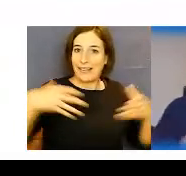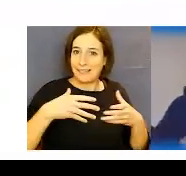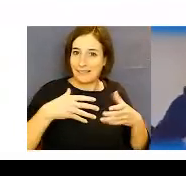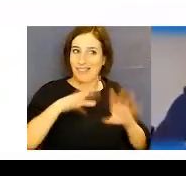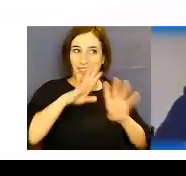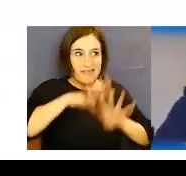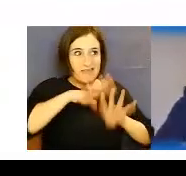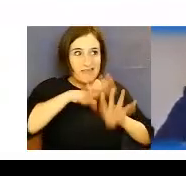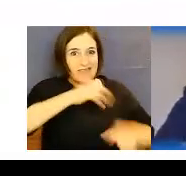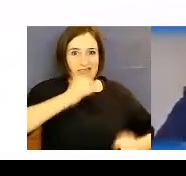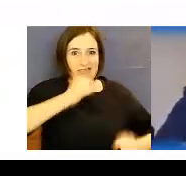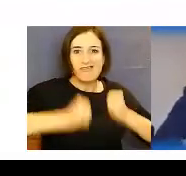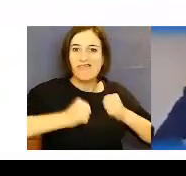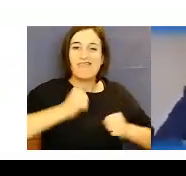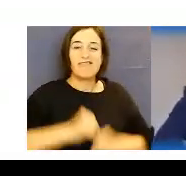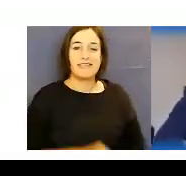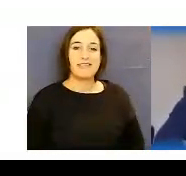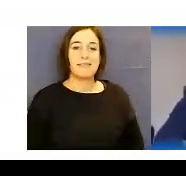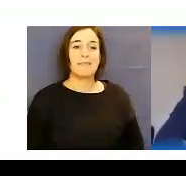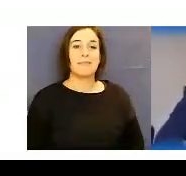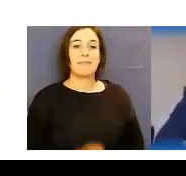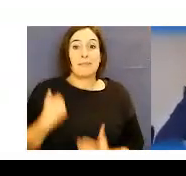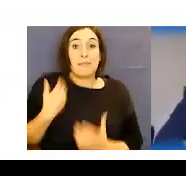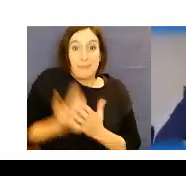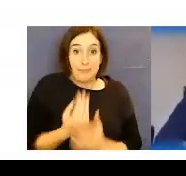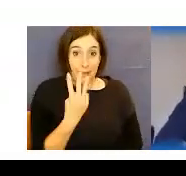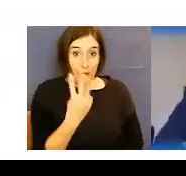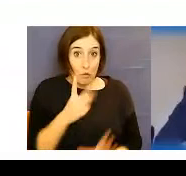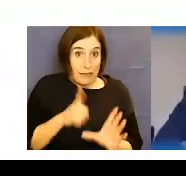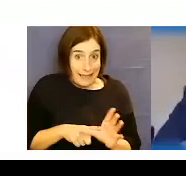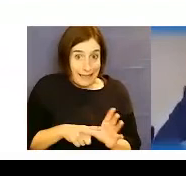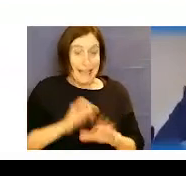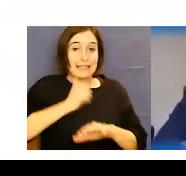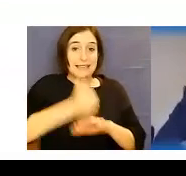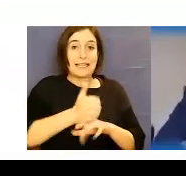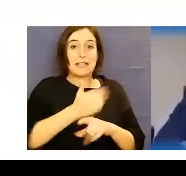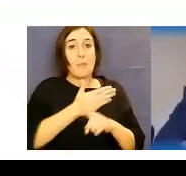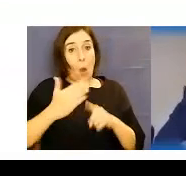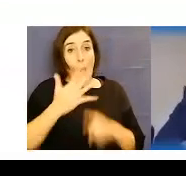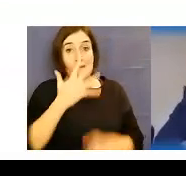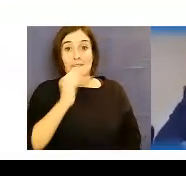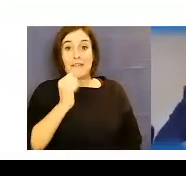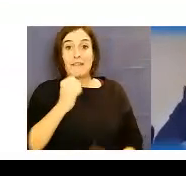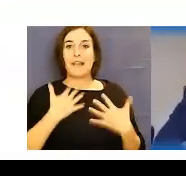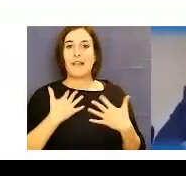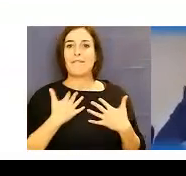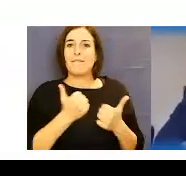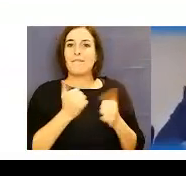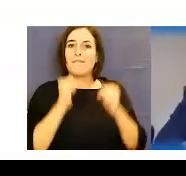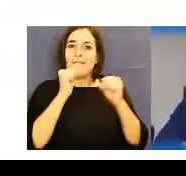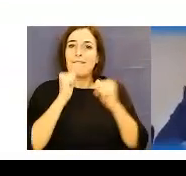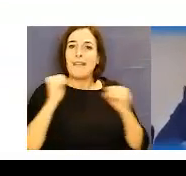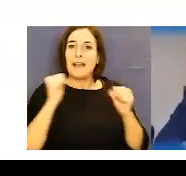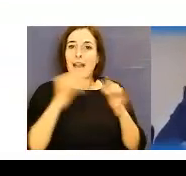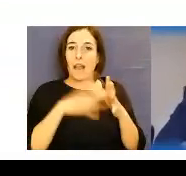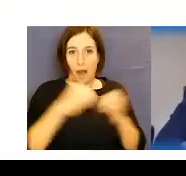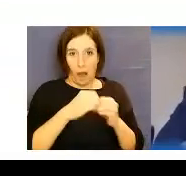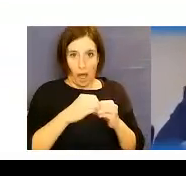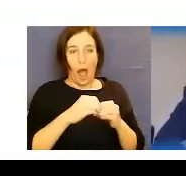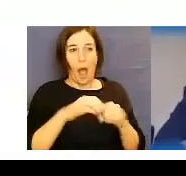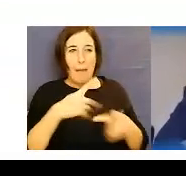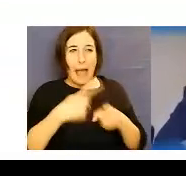the last 3 years move that to just have over 50s fitness clubs and having an average attendance of 40 participants